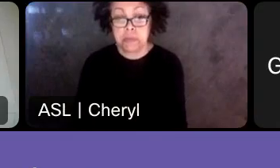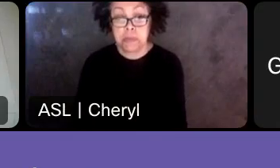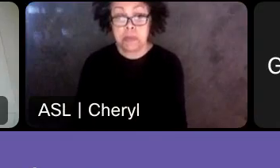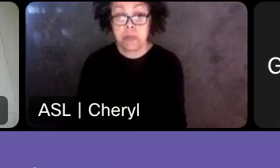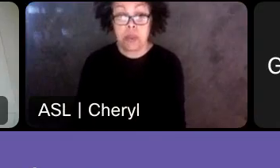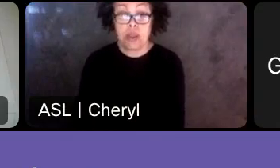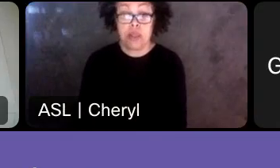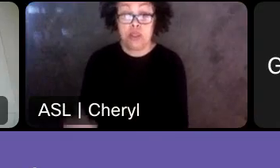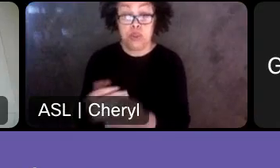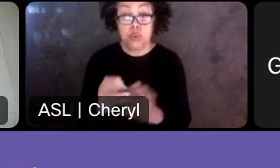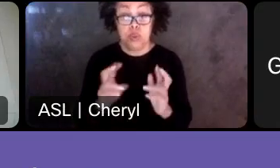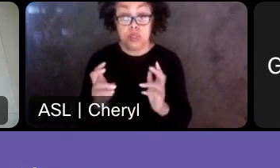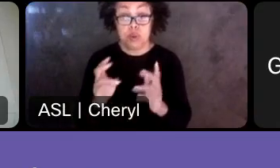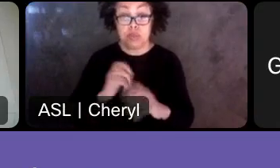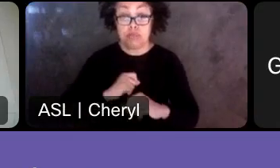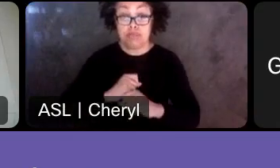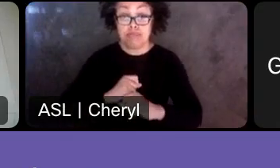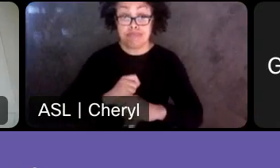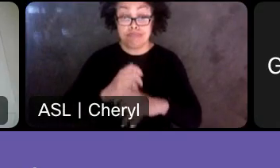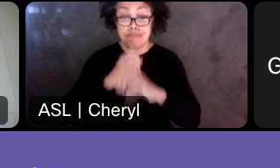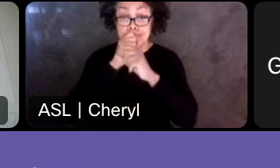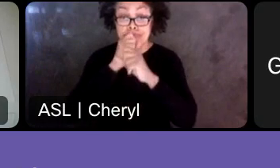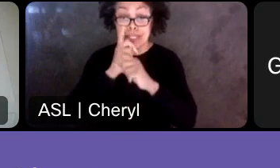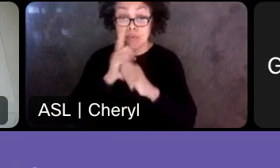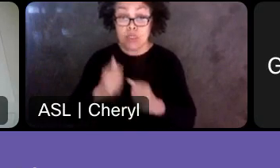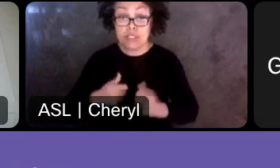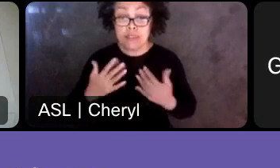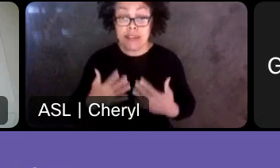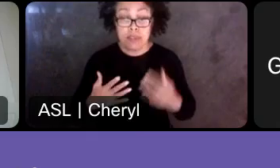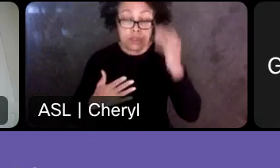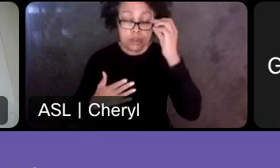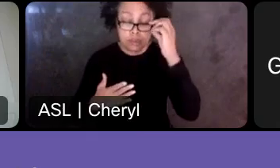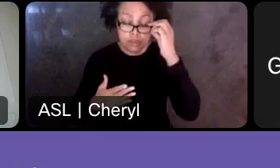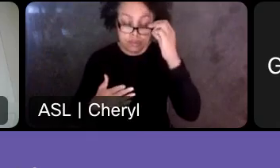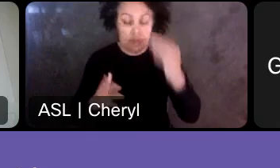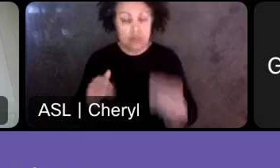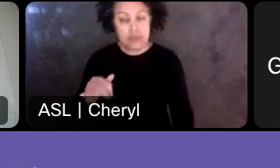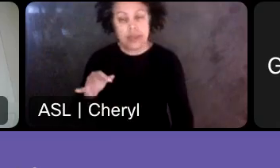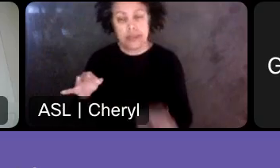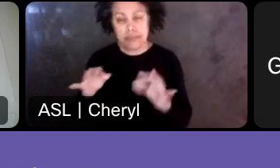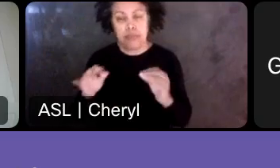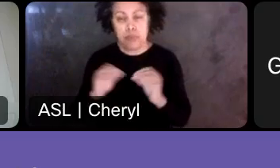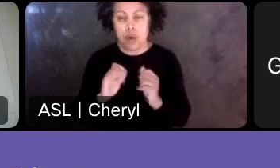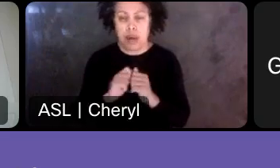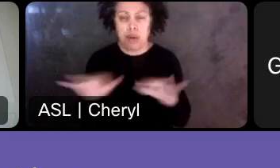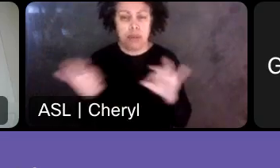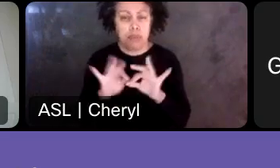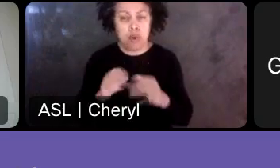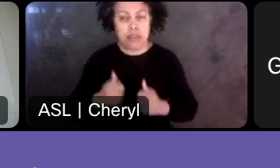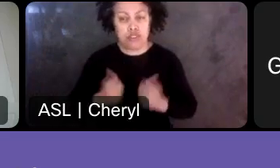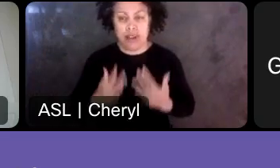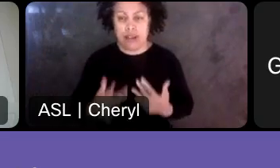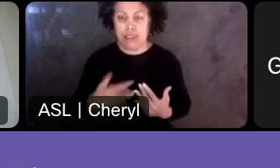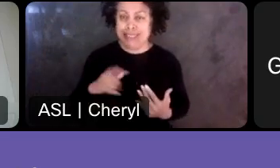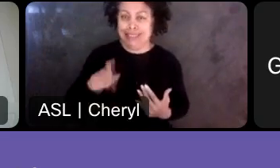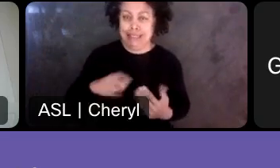for Survivors Across Services, describes the importance of confidentiality for survivors, how